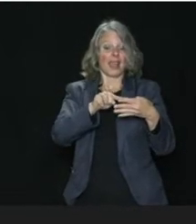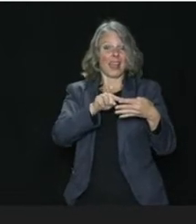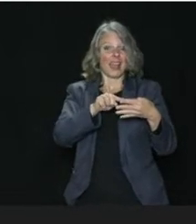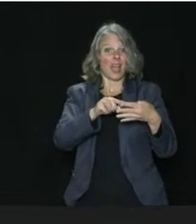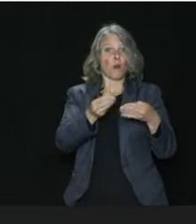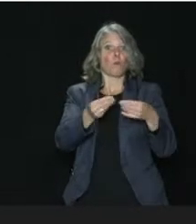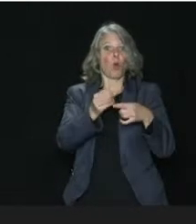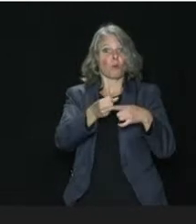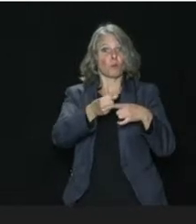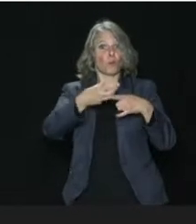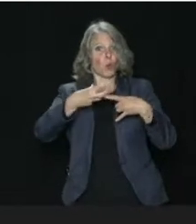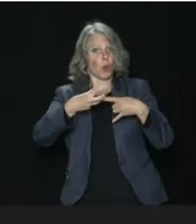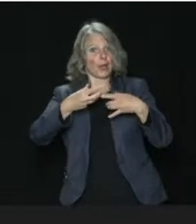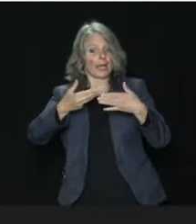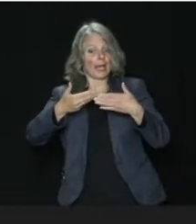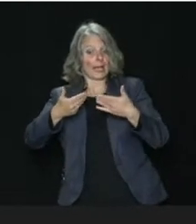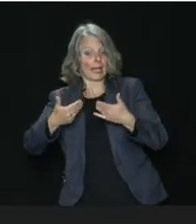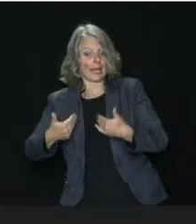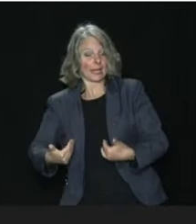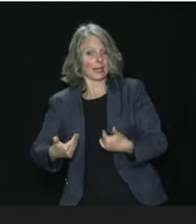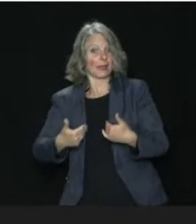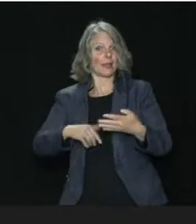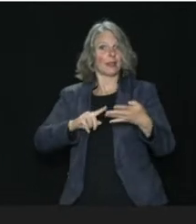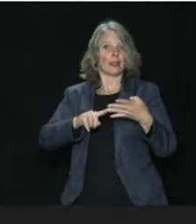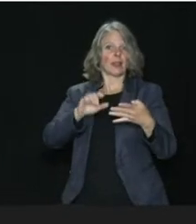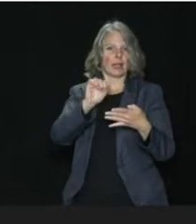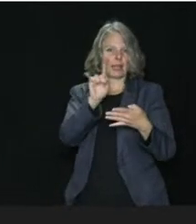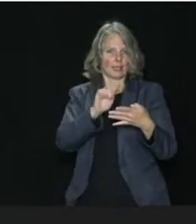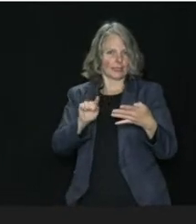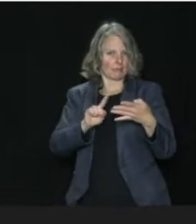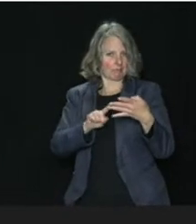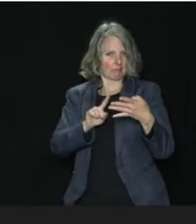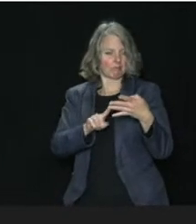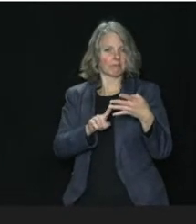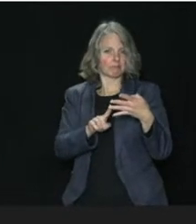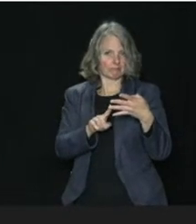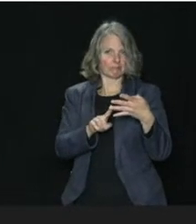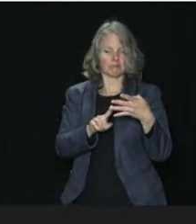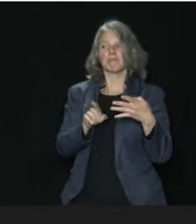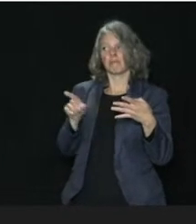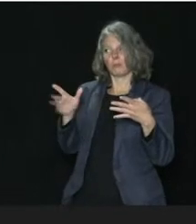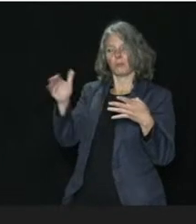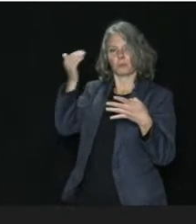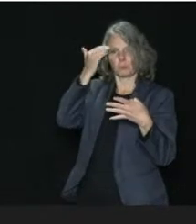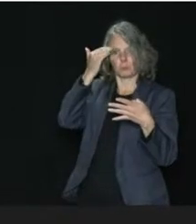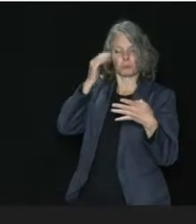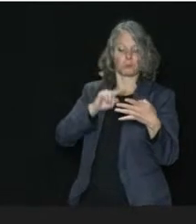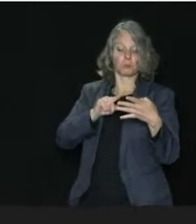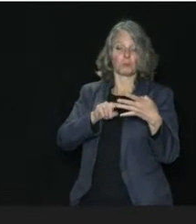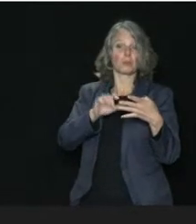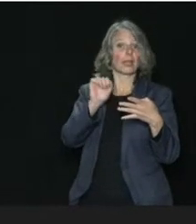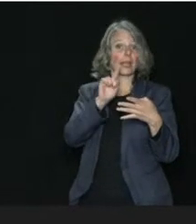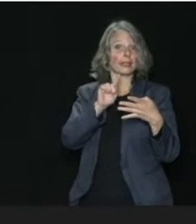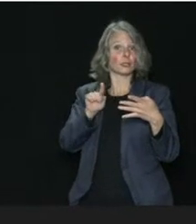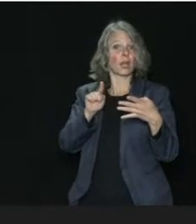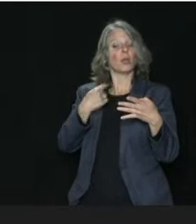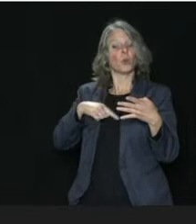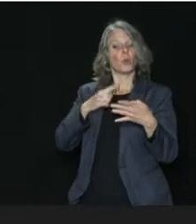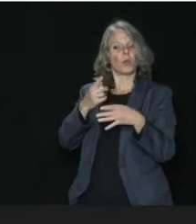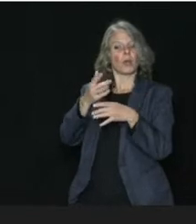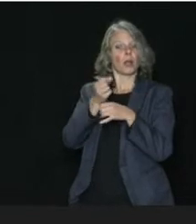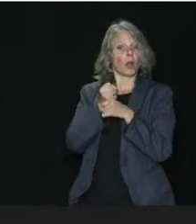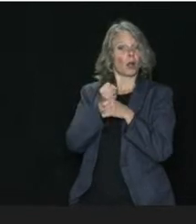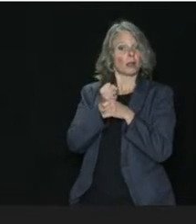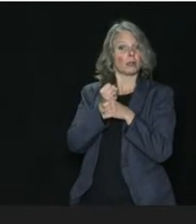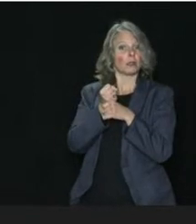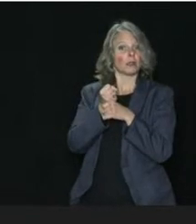even more, for AstraZeneca in particular, as you are aware, we receive AstraZeneca